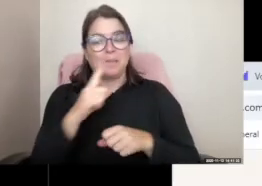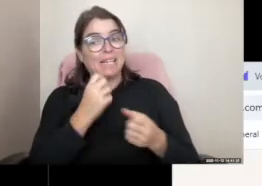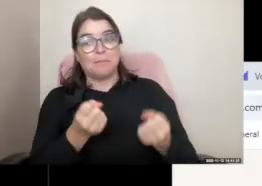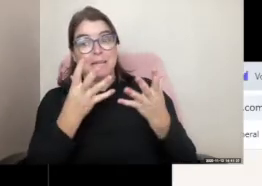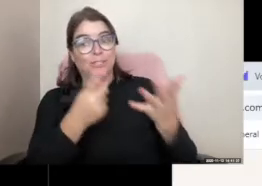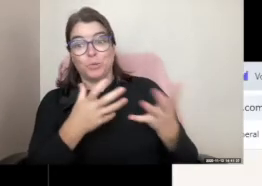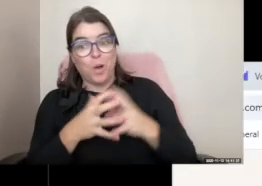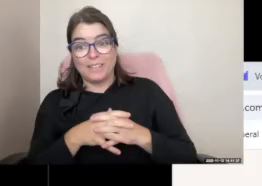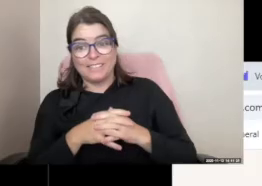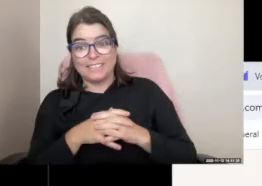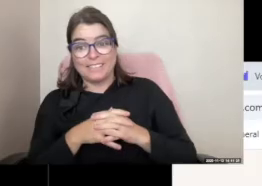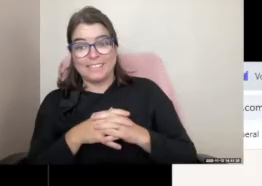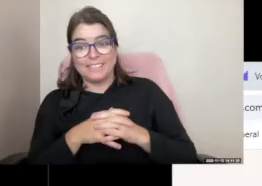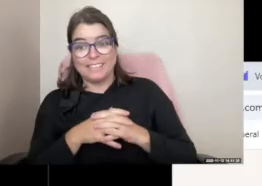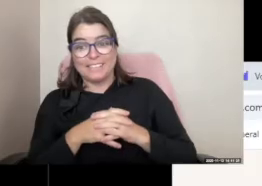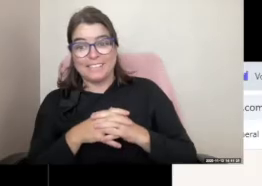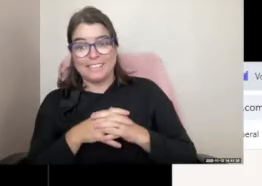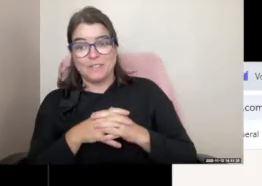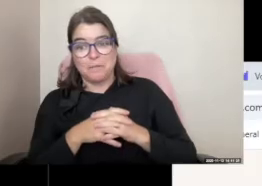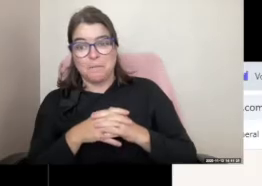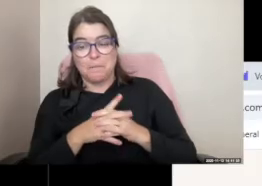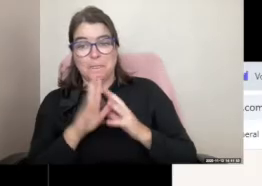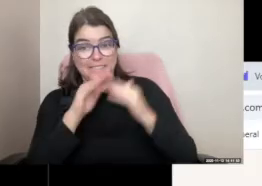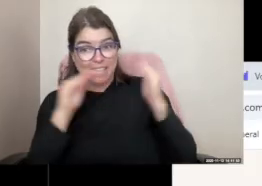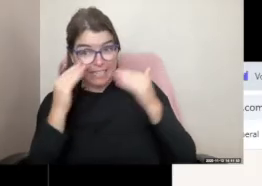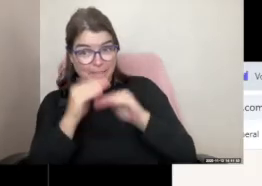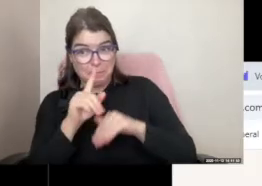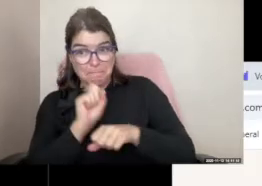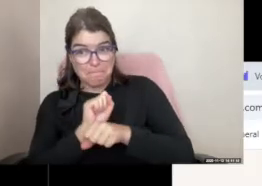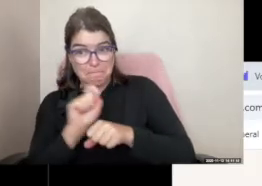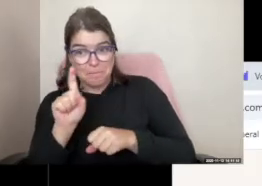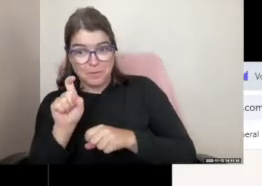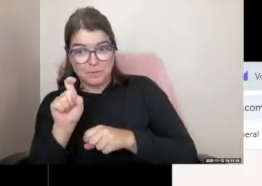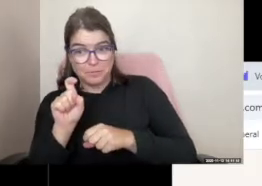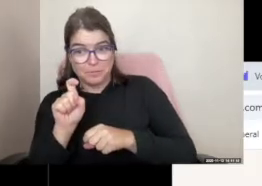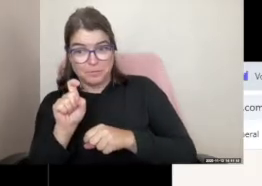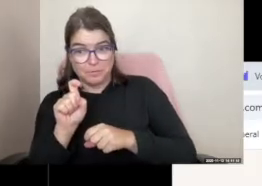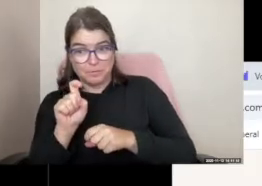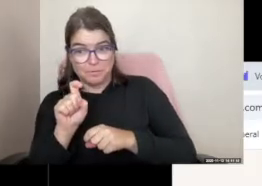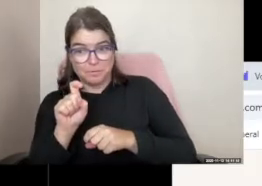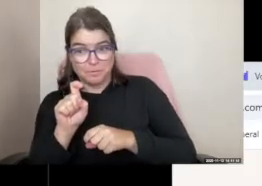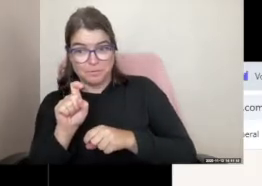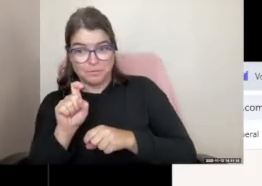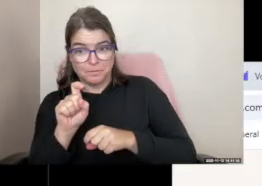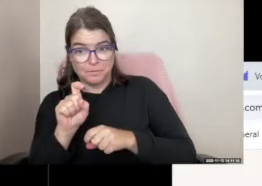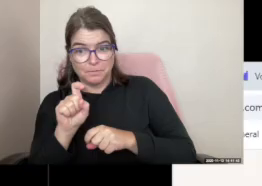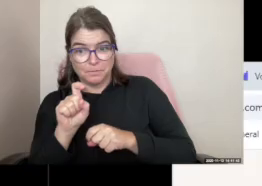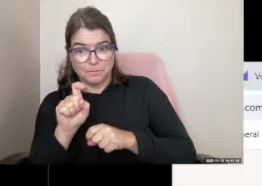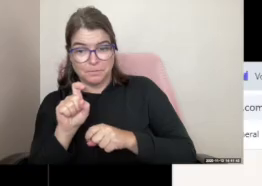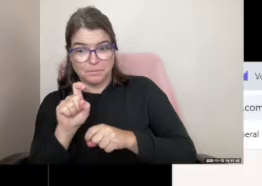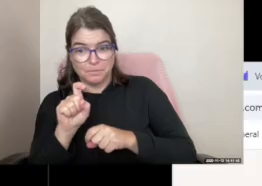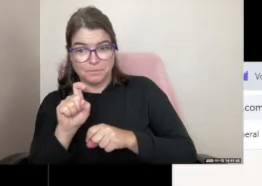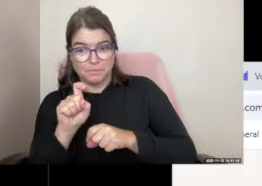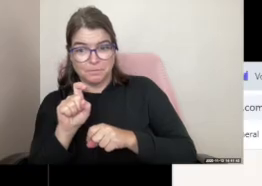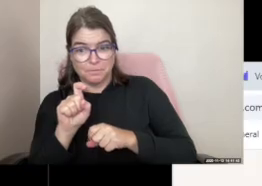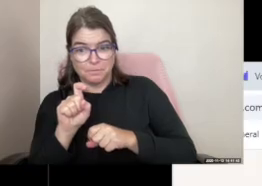So real quick, and I'll make this short, Robert. If we had unlimited funding, how many of your mobile power units could we deploy next